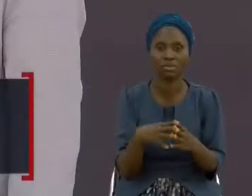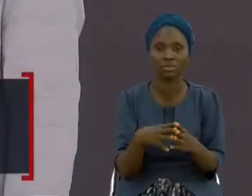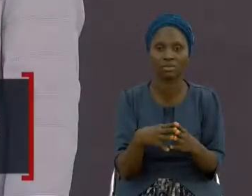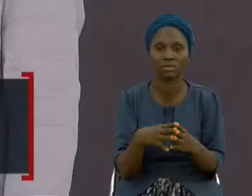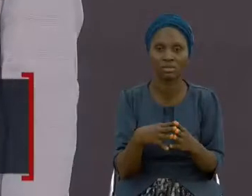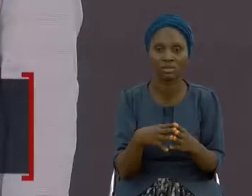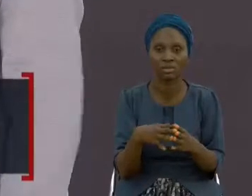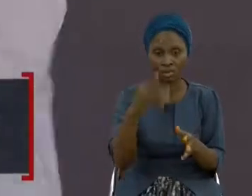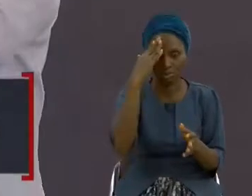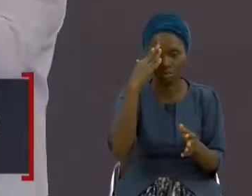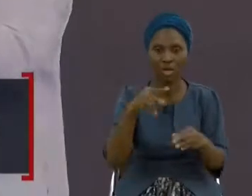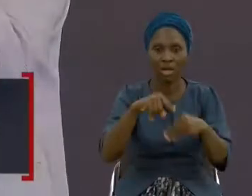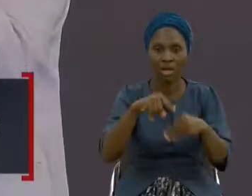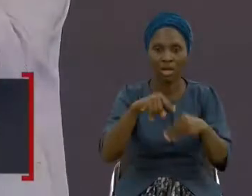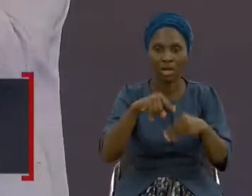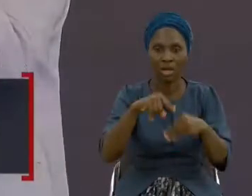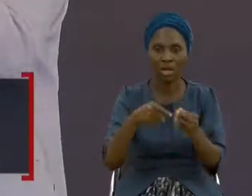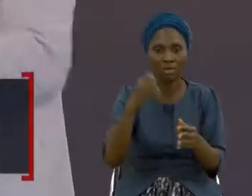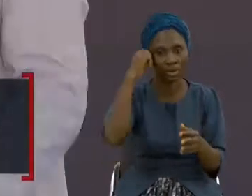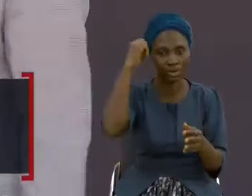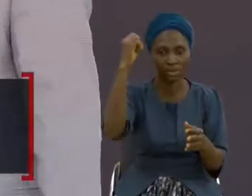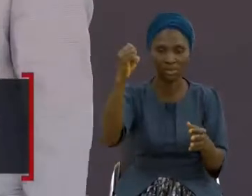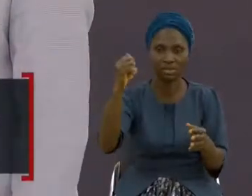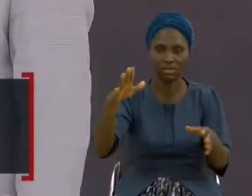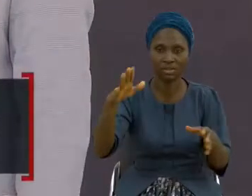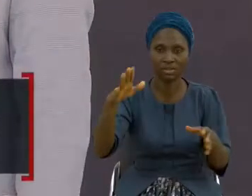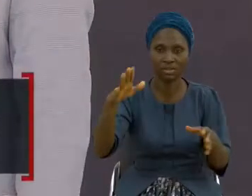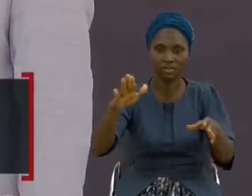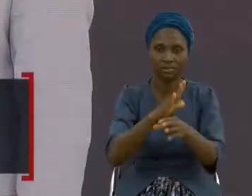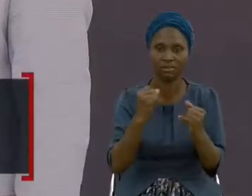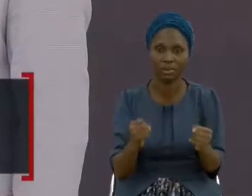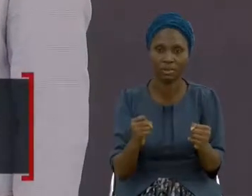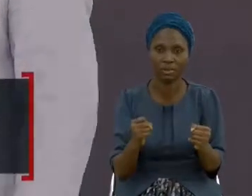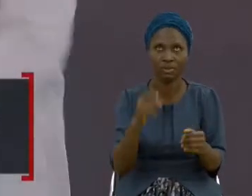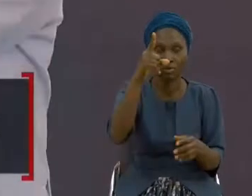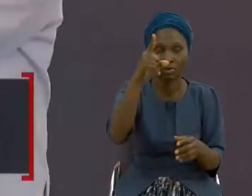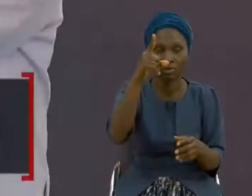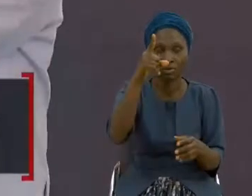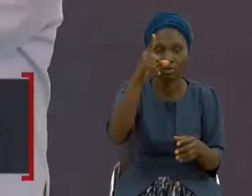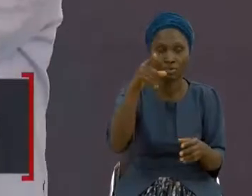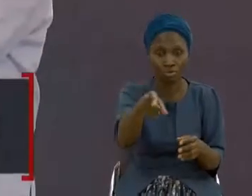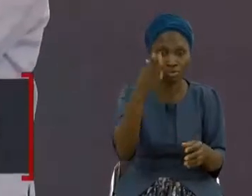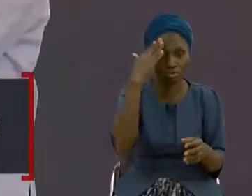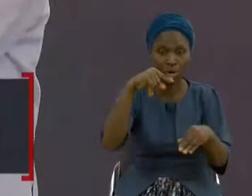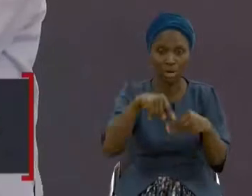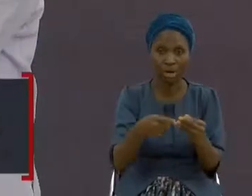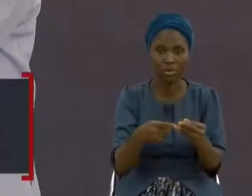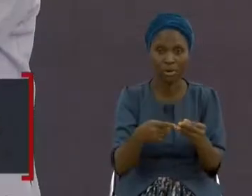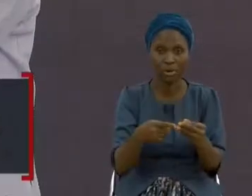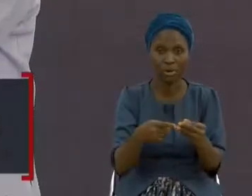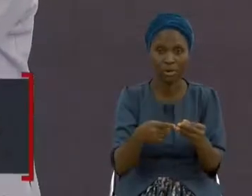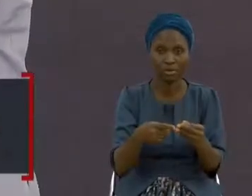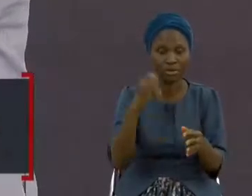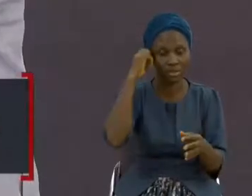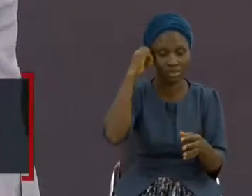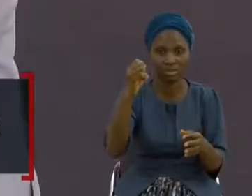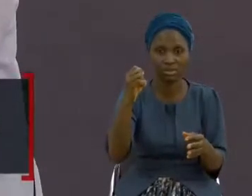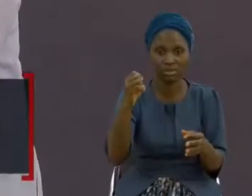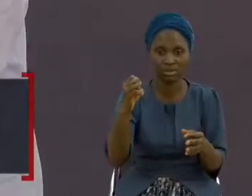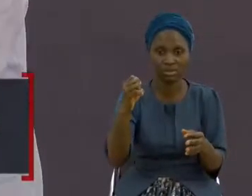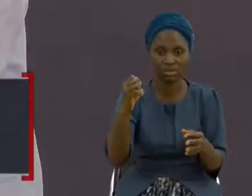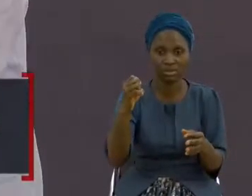power you know about his weakness power you know about the supernatural